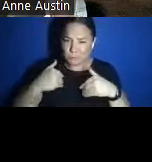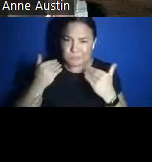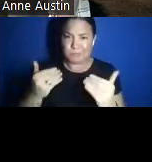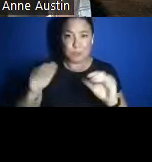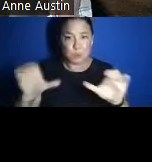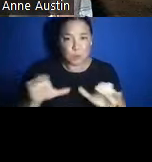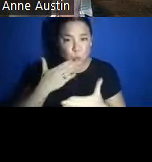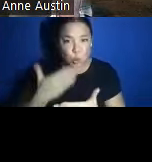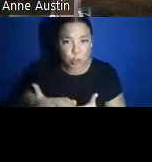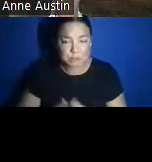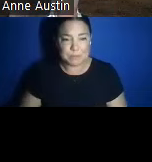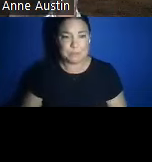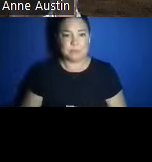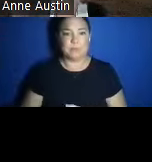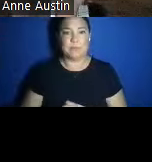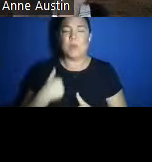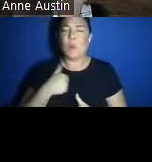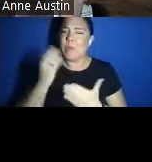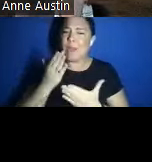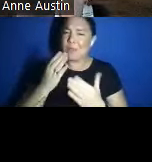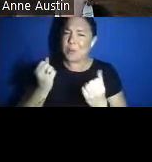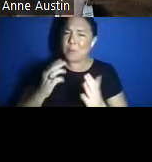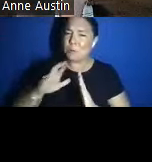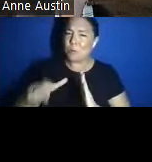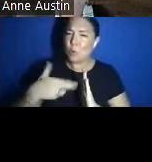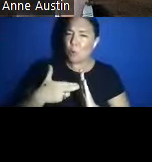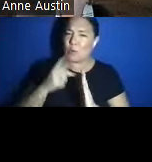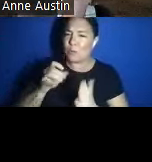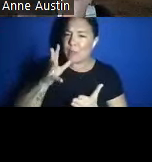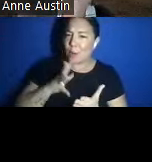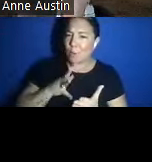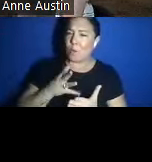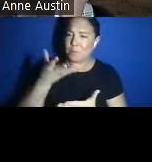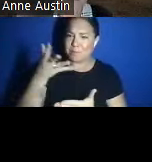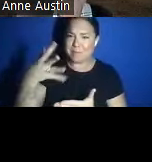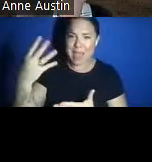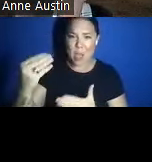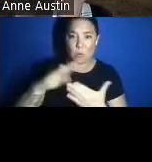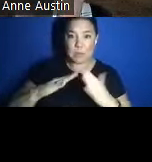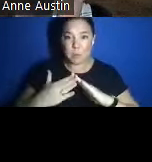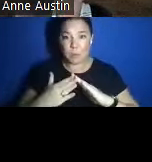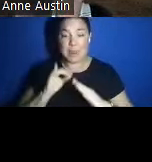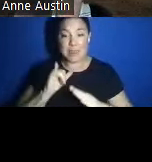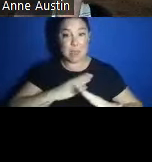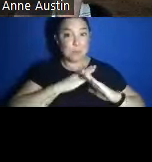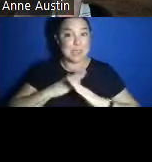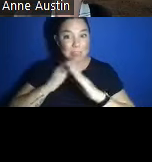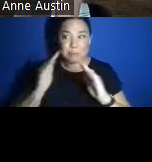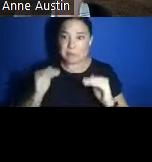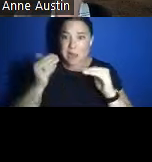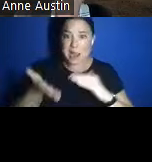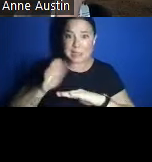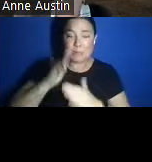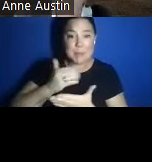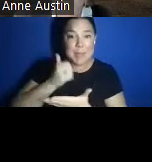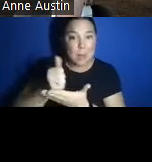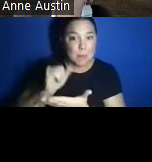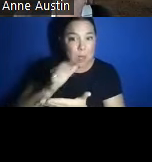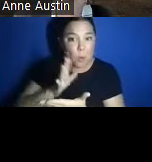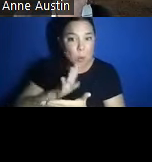We offered multiple roles for this woman in the community for which these protections and enhancements may benefit. For example,